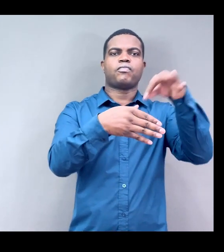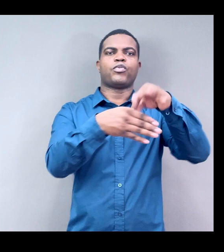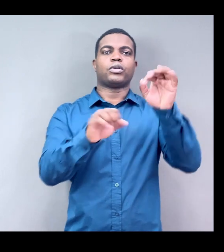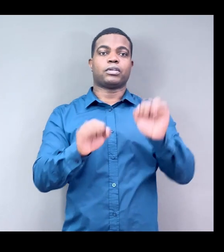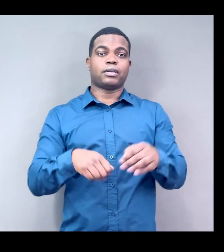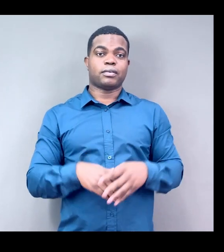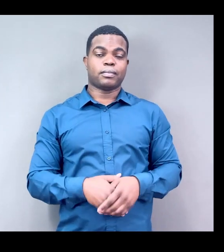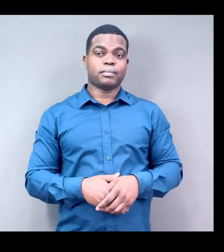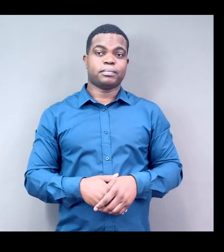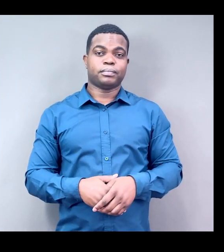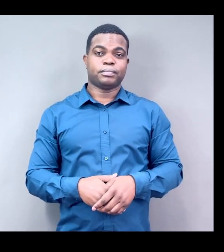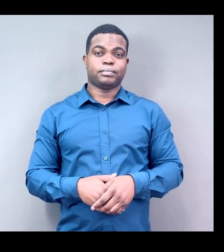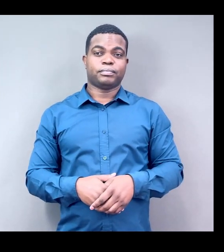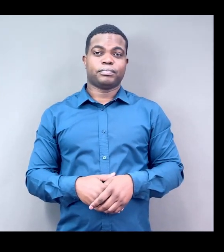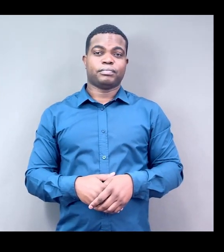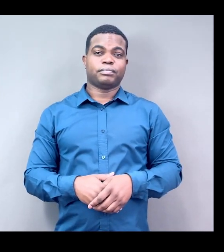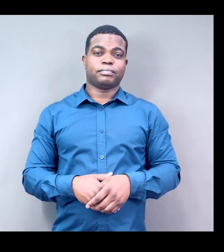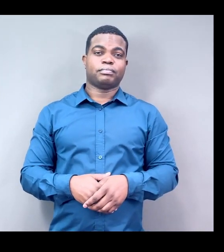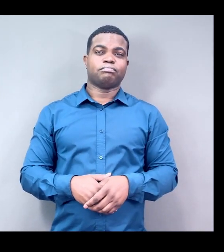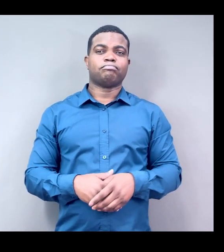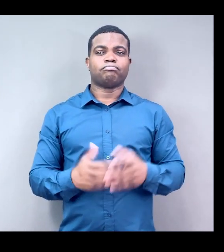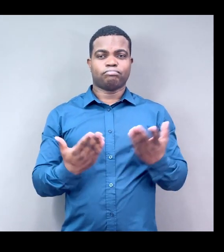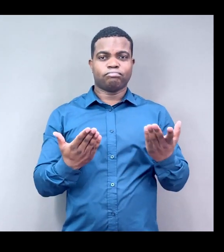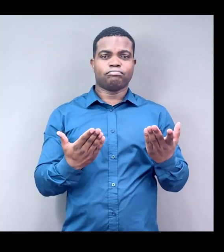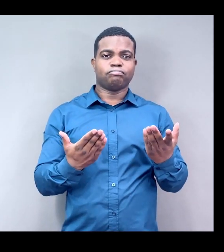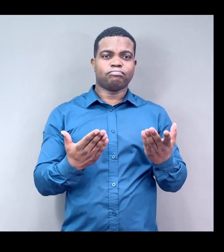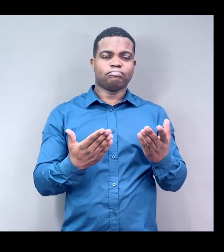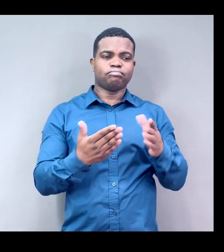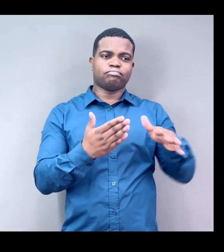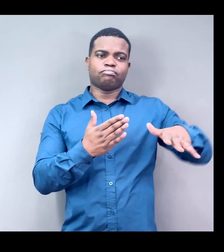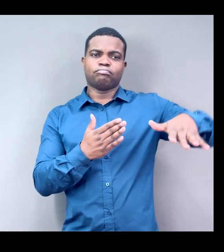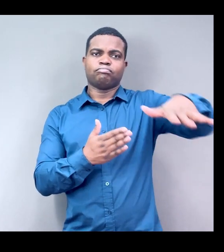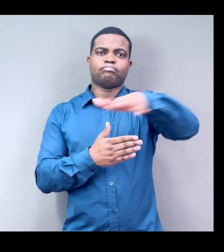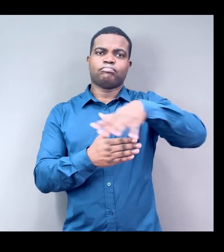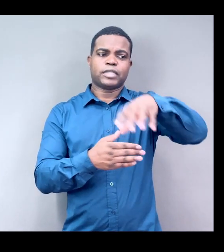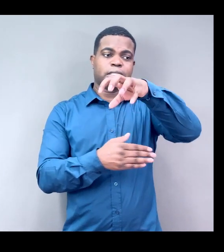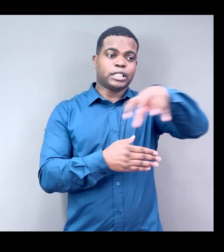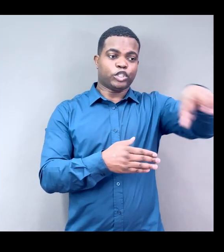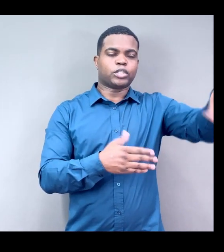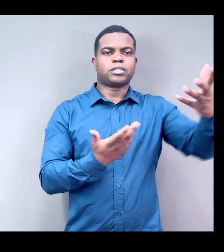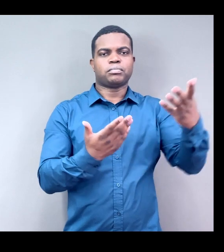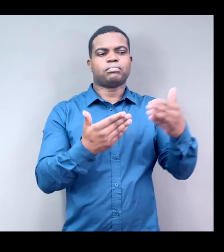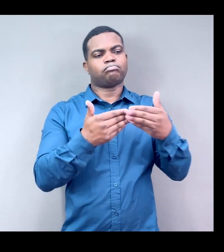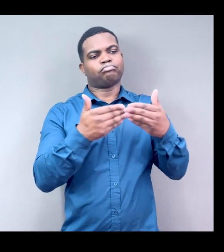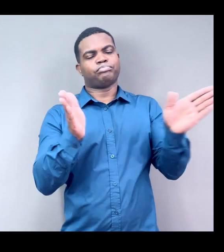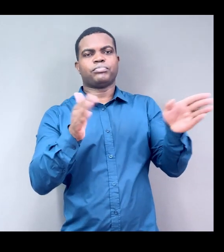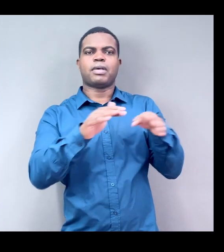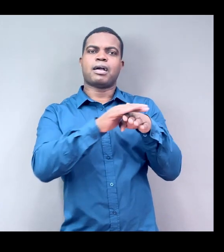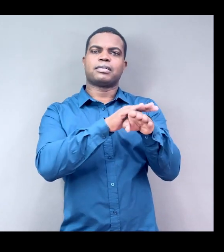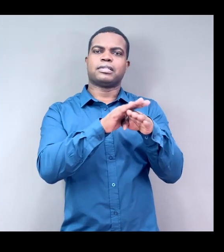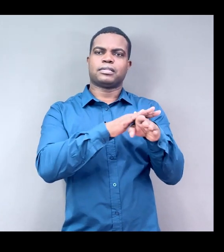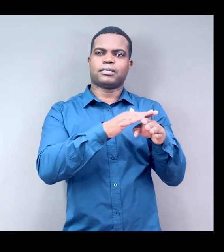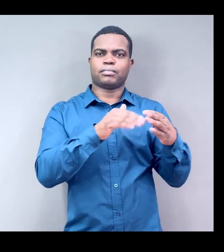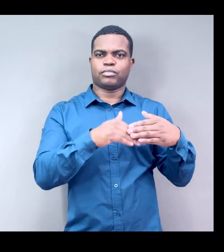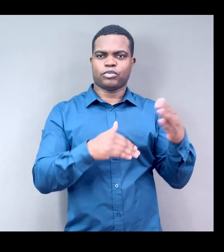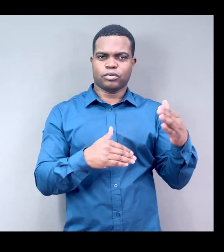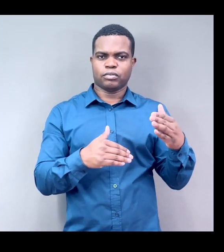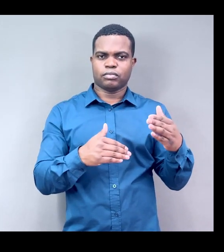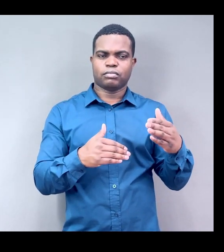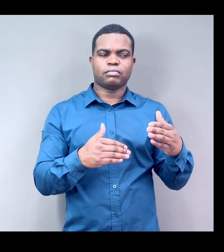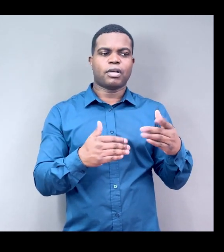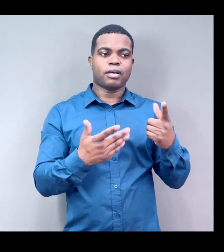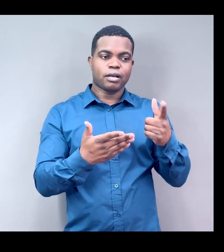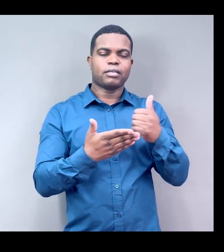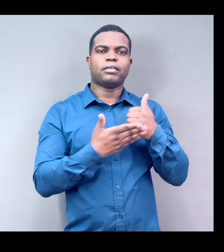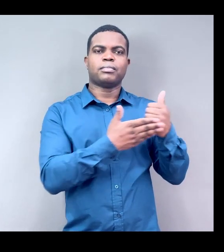that polling stations in marginalized communities are easily accessible. So when